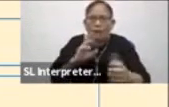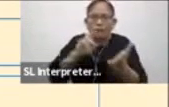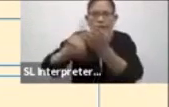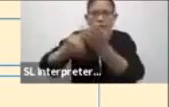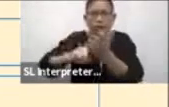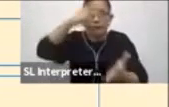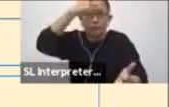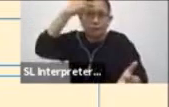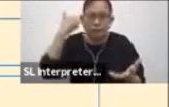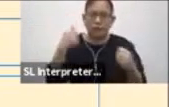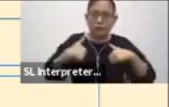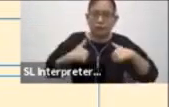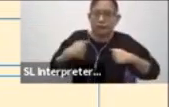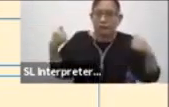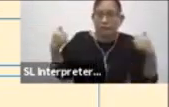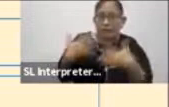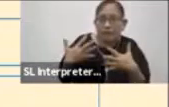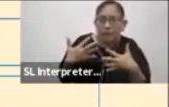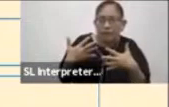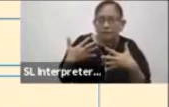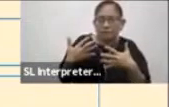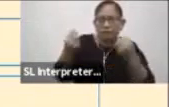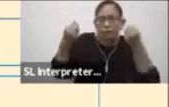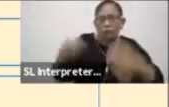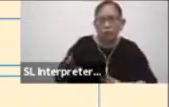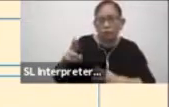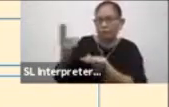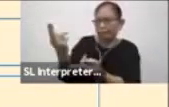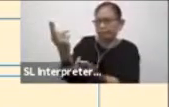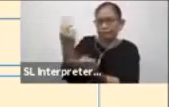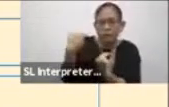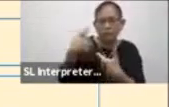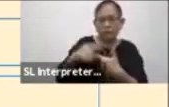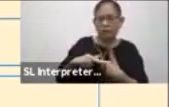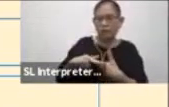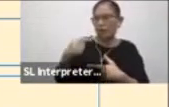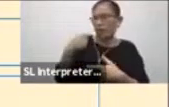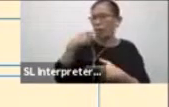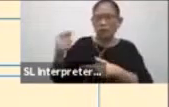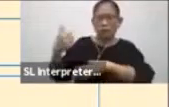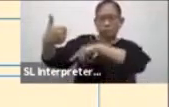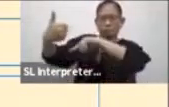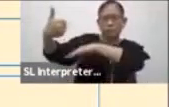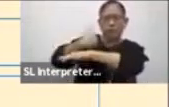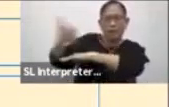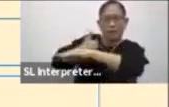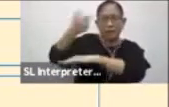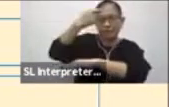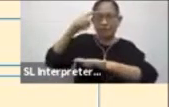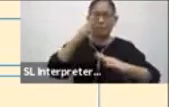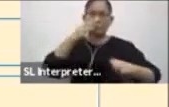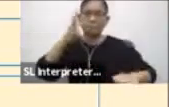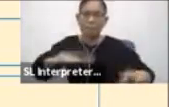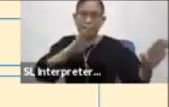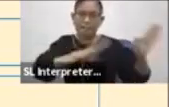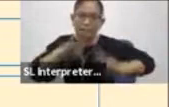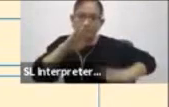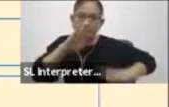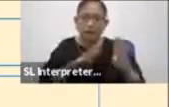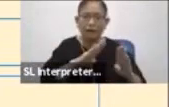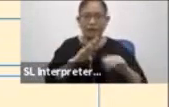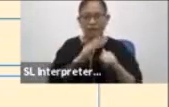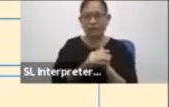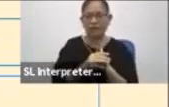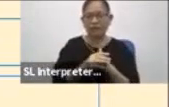members, afraid of losing respect, and accused of having bad behavior, which in turn will make